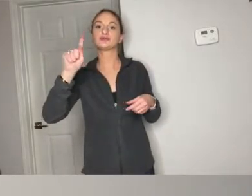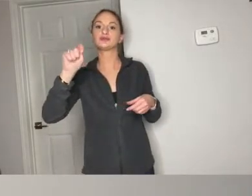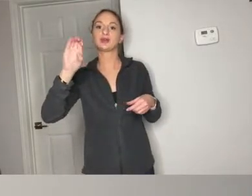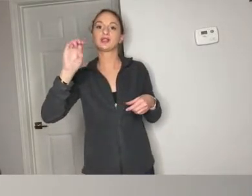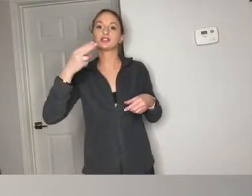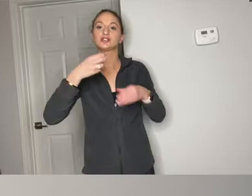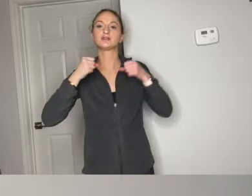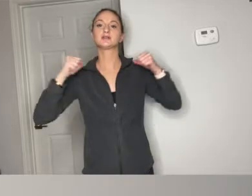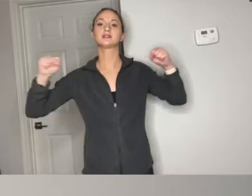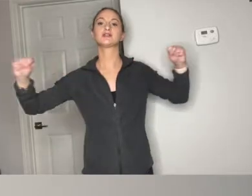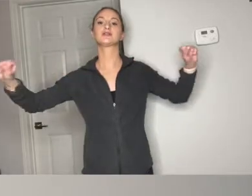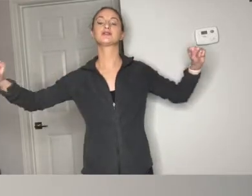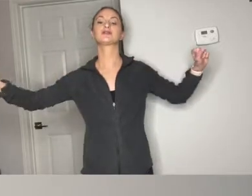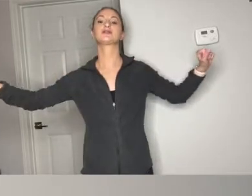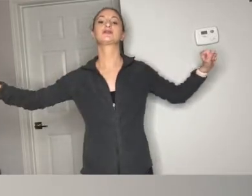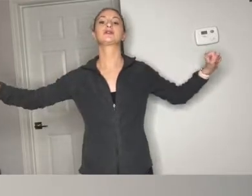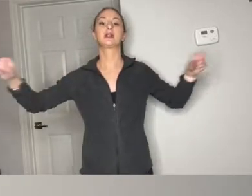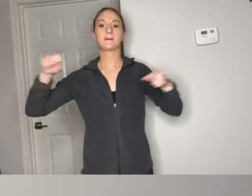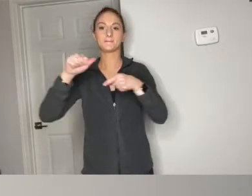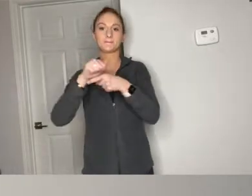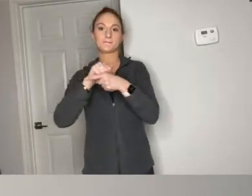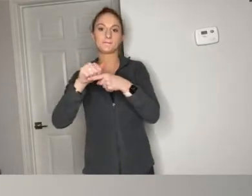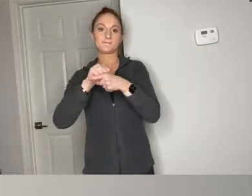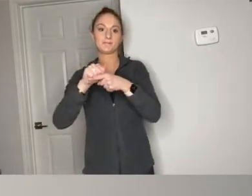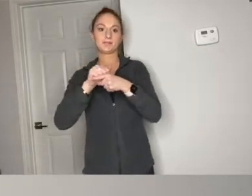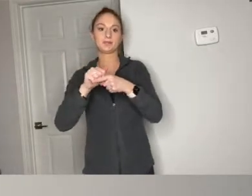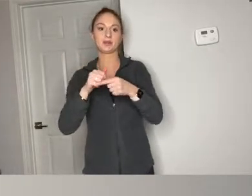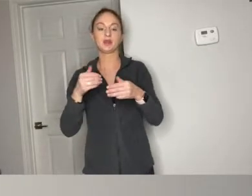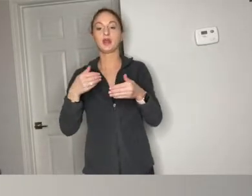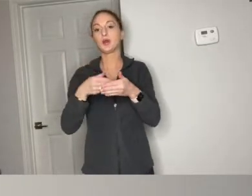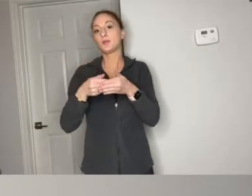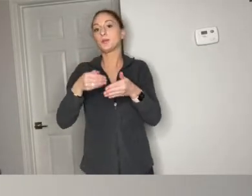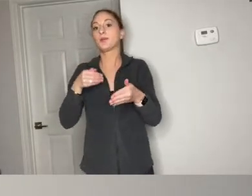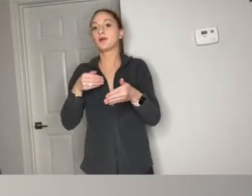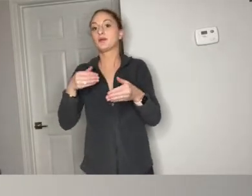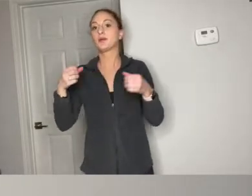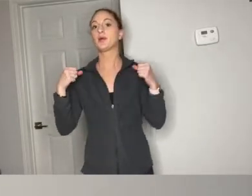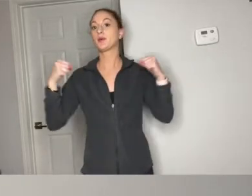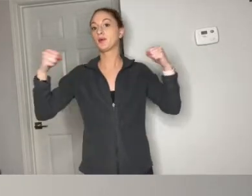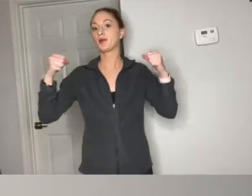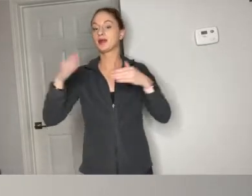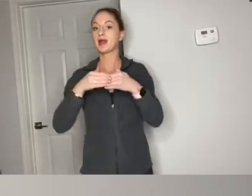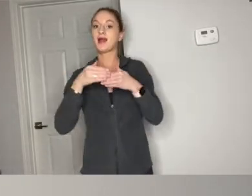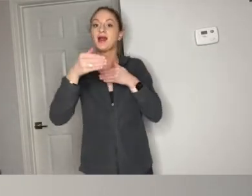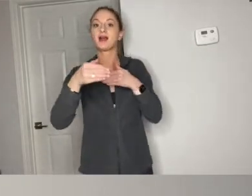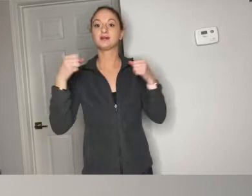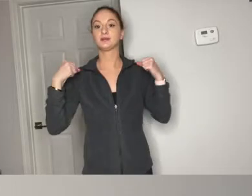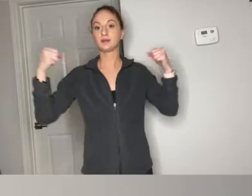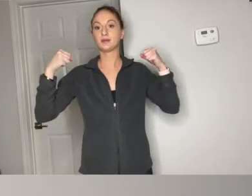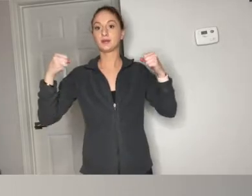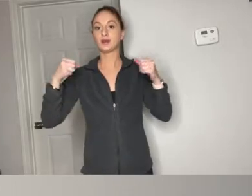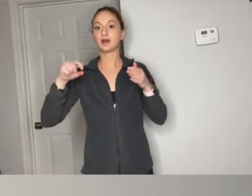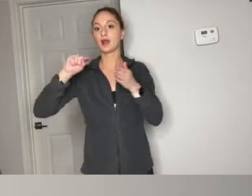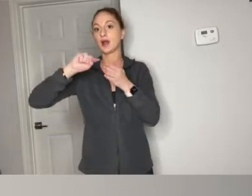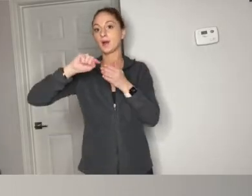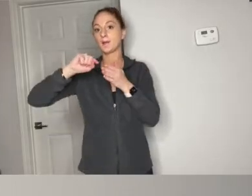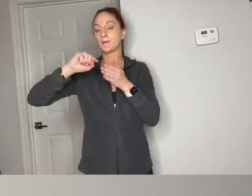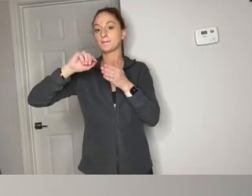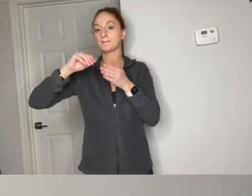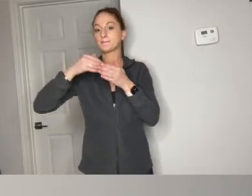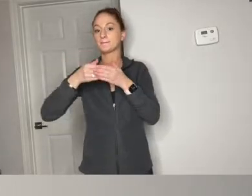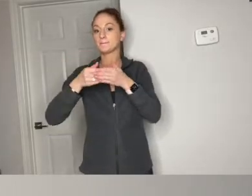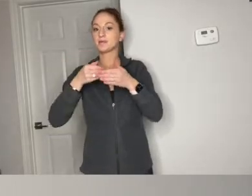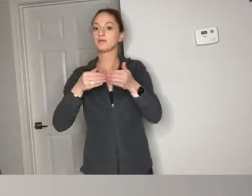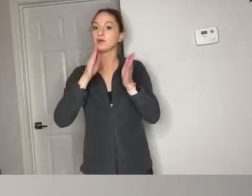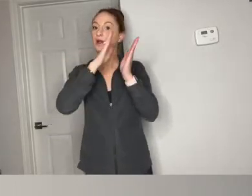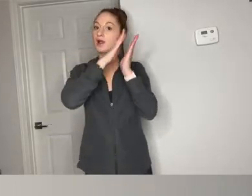routine before workout, after workout, before bed, after you wake up in the morning. Stretching is really good for your muscles. It's good